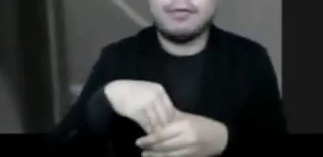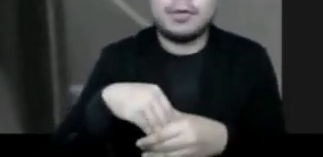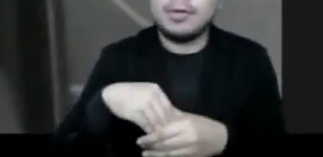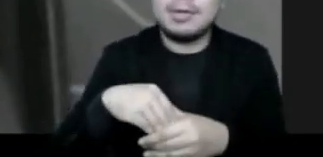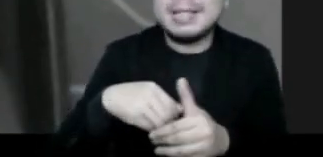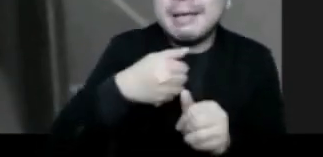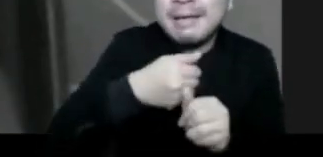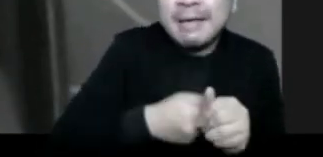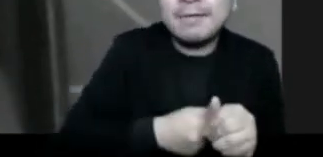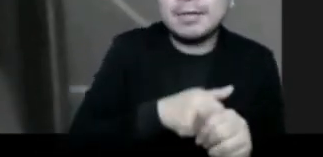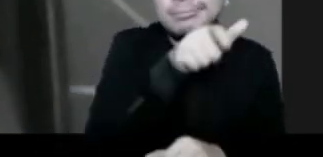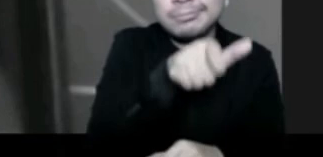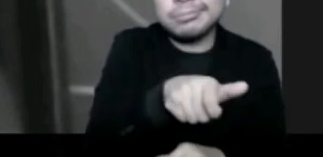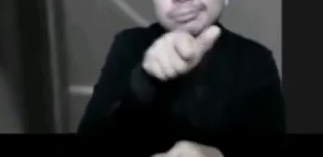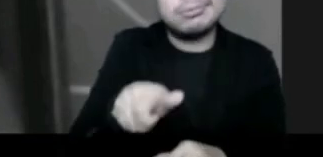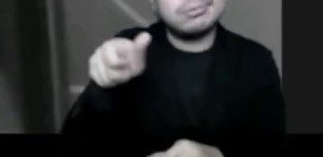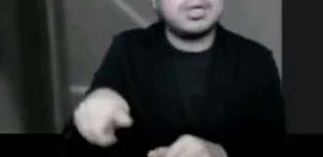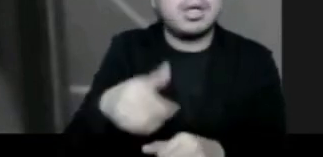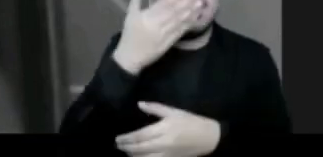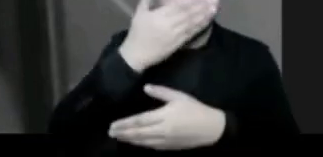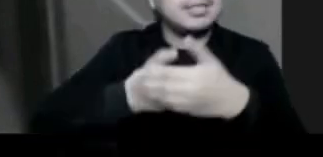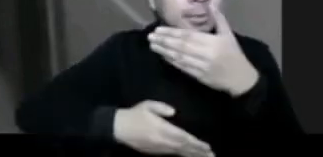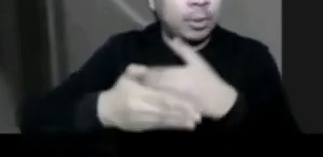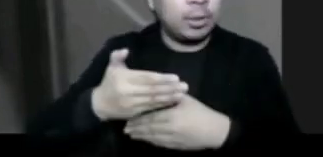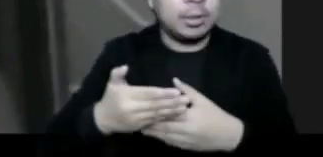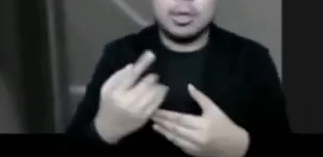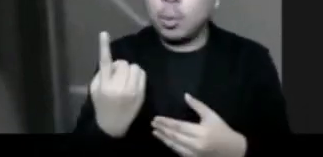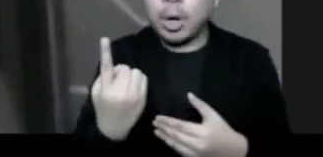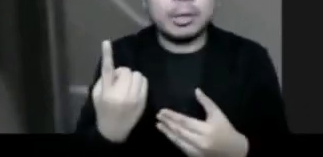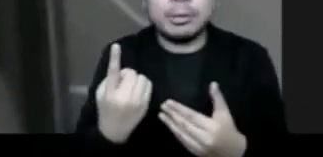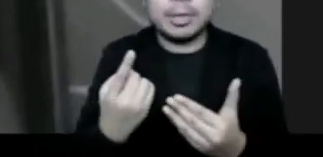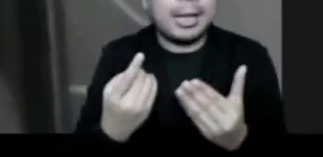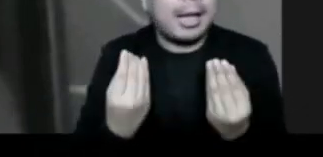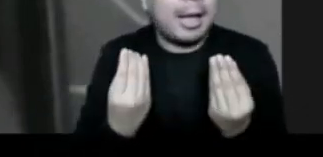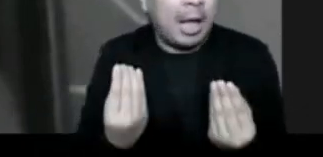And one of the best ways for us to do that is through our